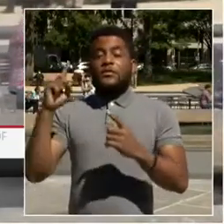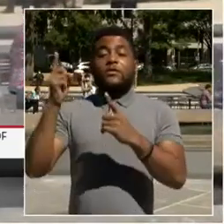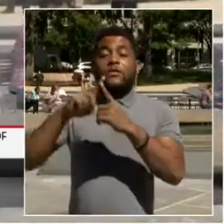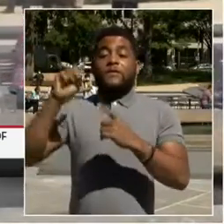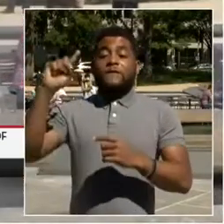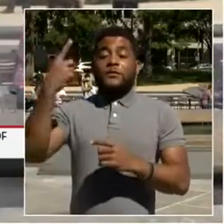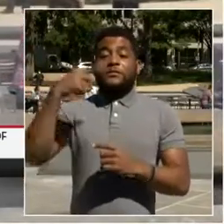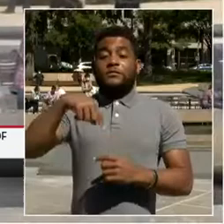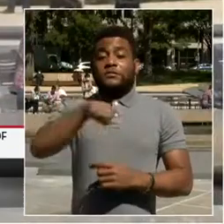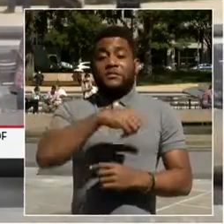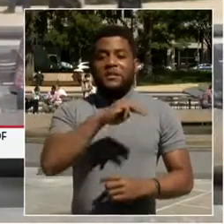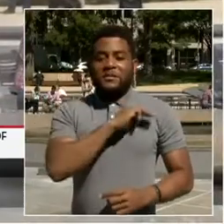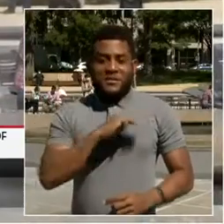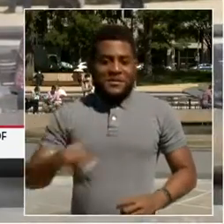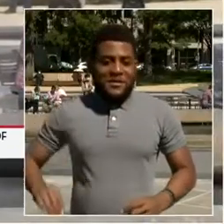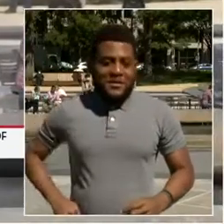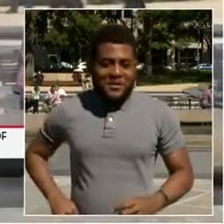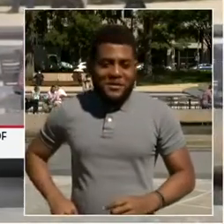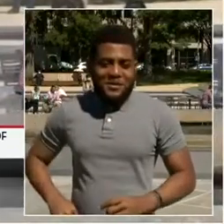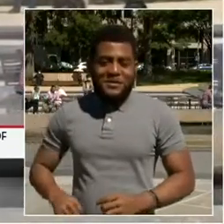Muriel Bowser.